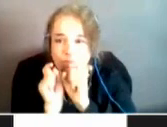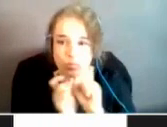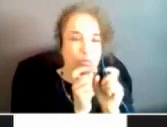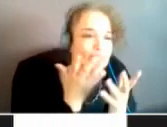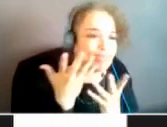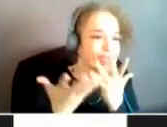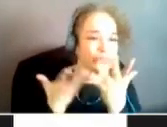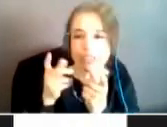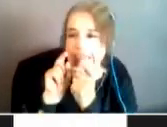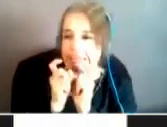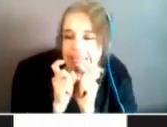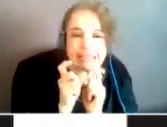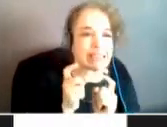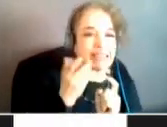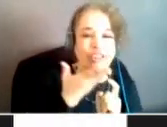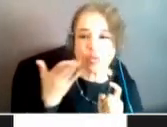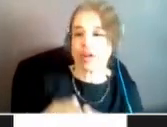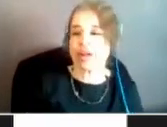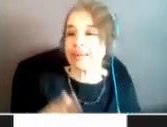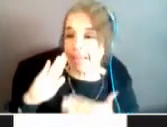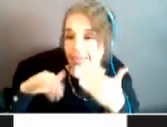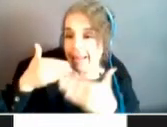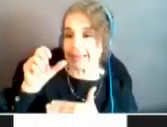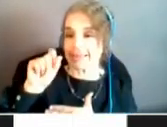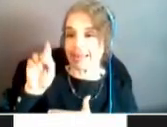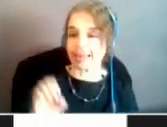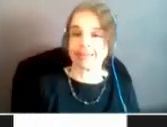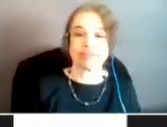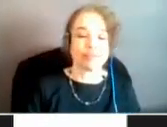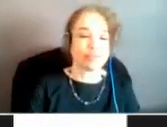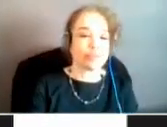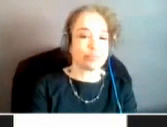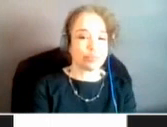to changing circumstances. Next slide.